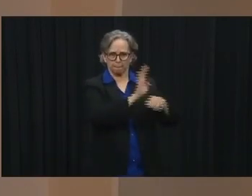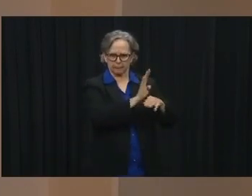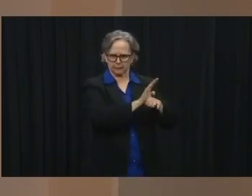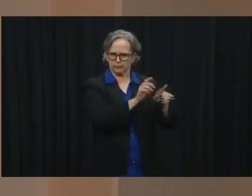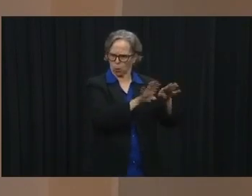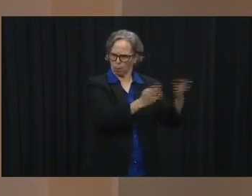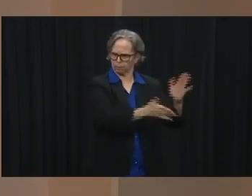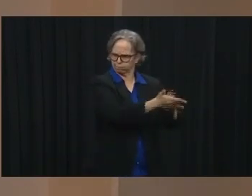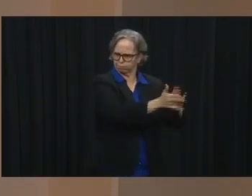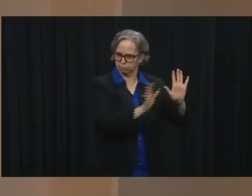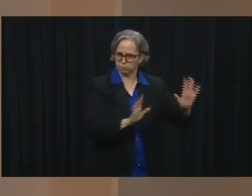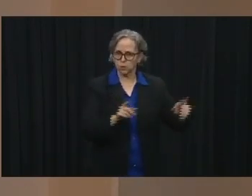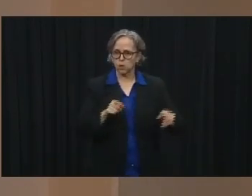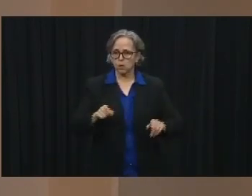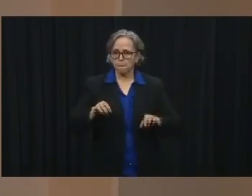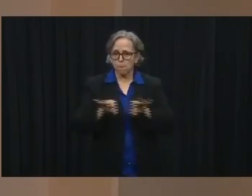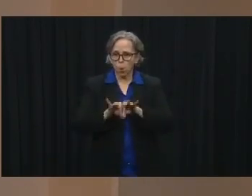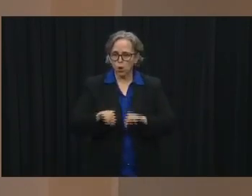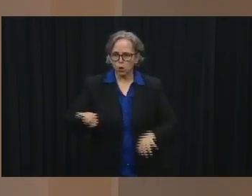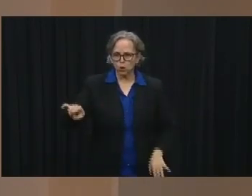plain language that's in that order at